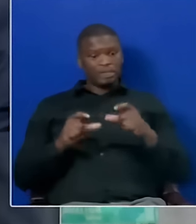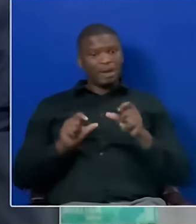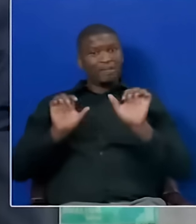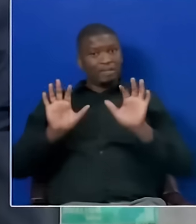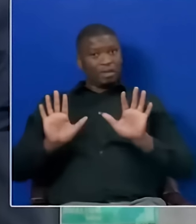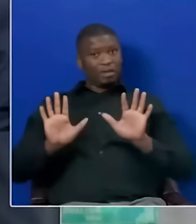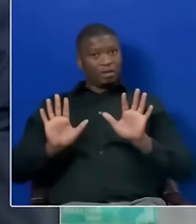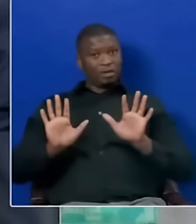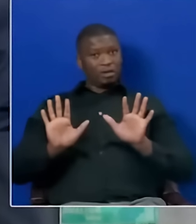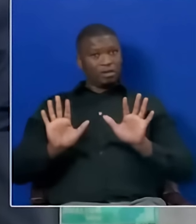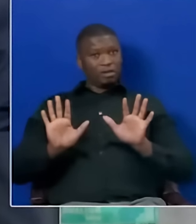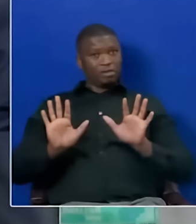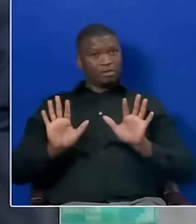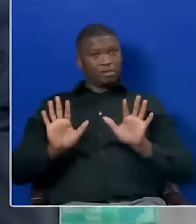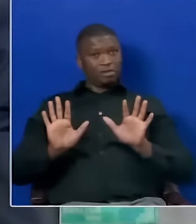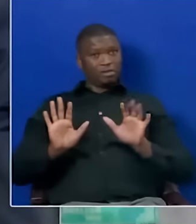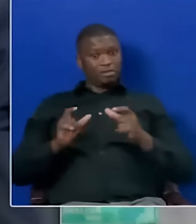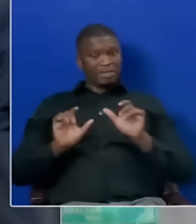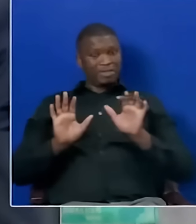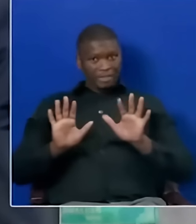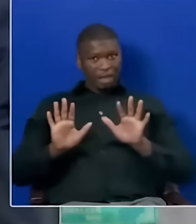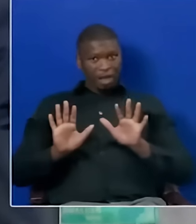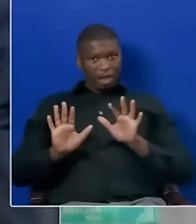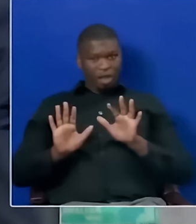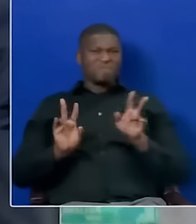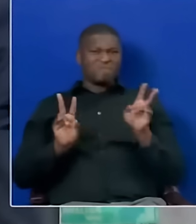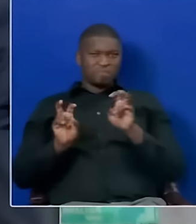firstly, under the microscope,